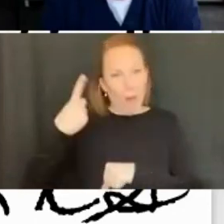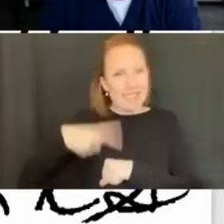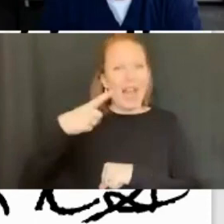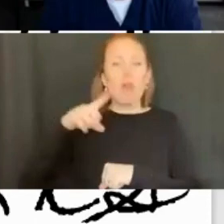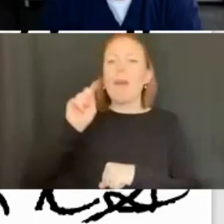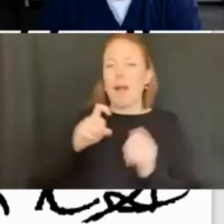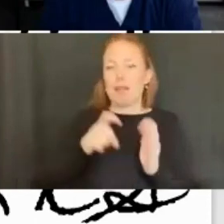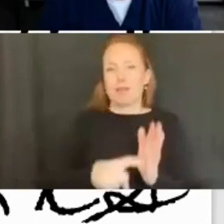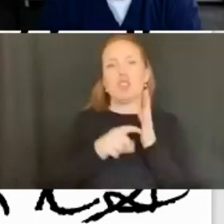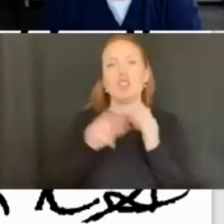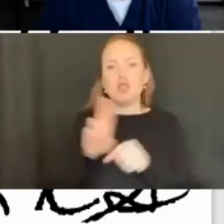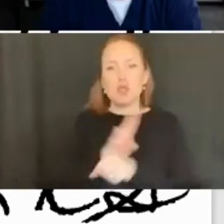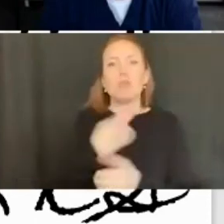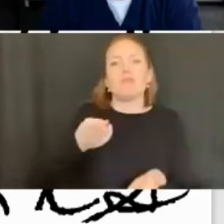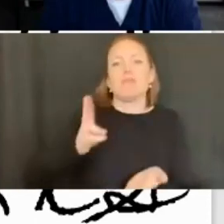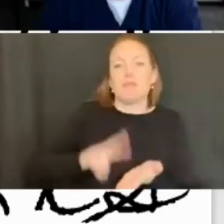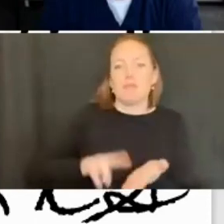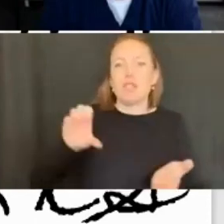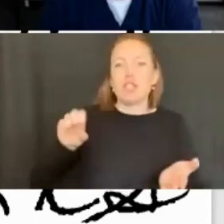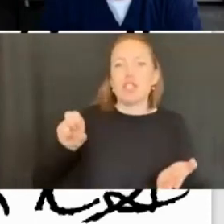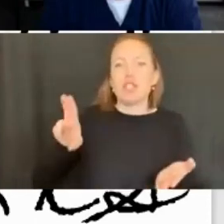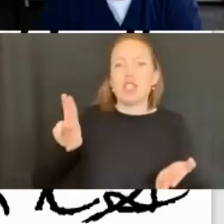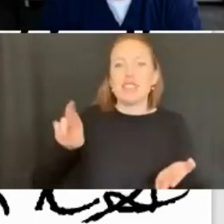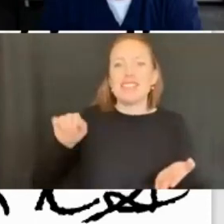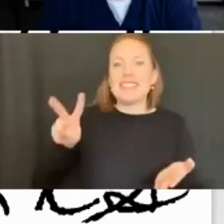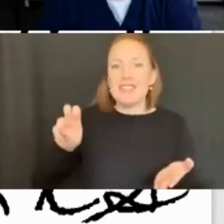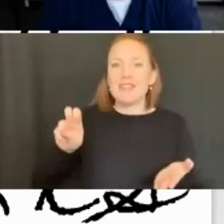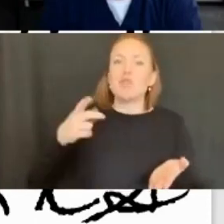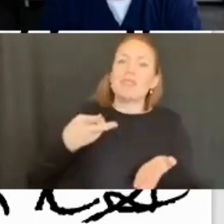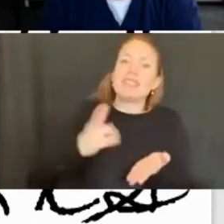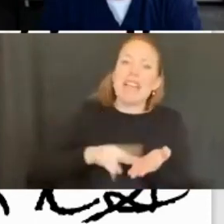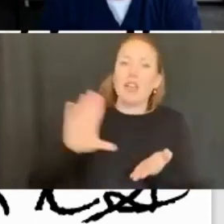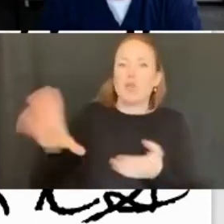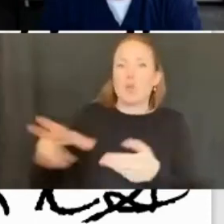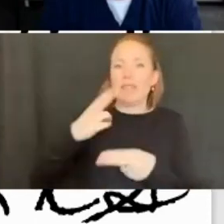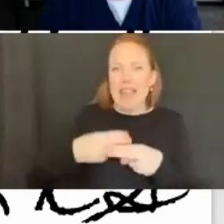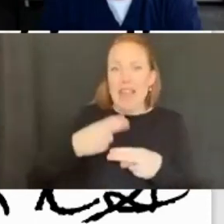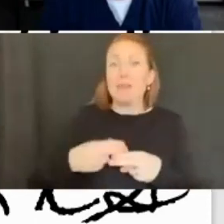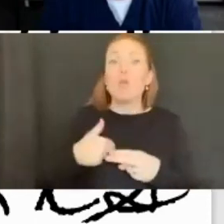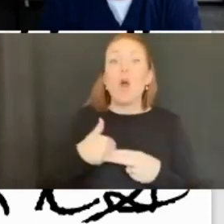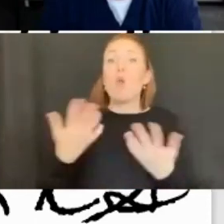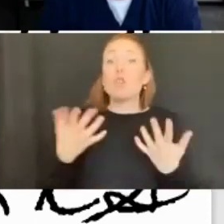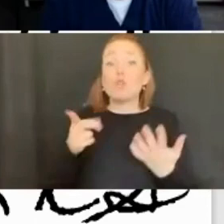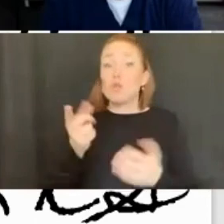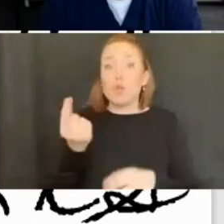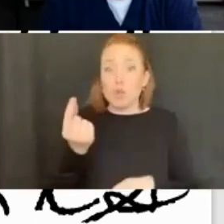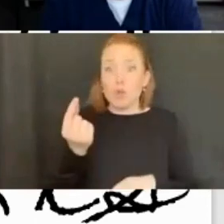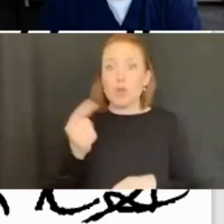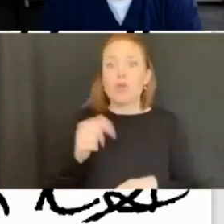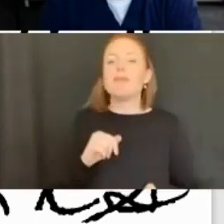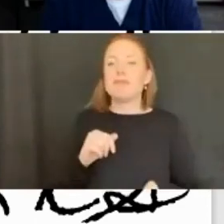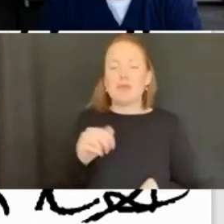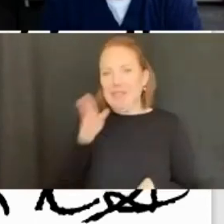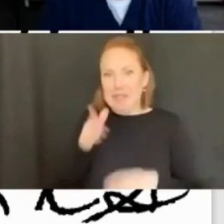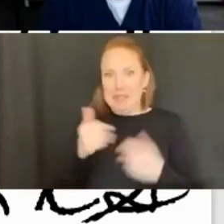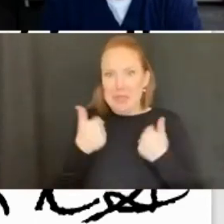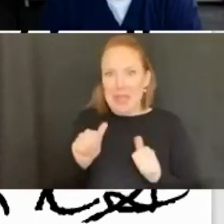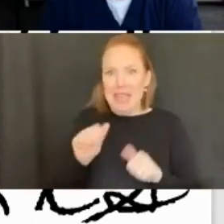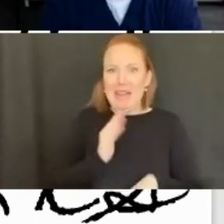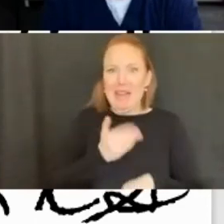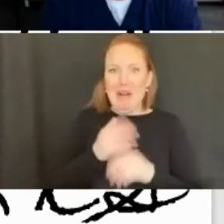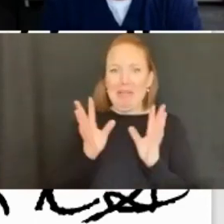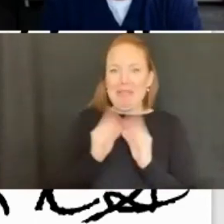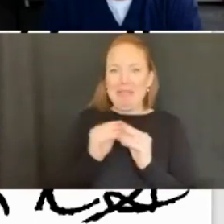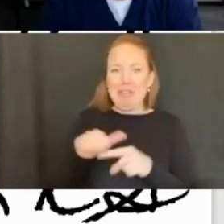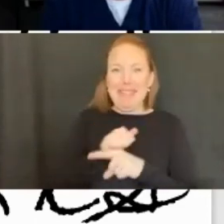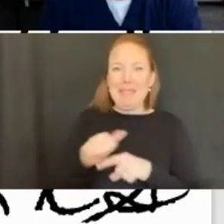what? To sign our name. So what I want to have everybody do, we've never tried this in our webinar before, but we're going to break some ground. I